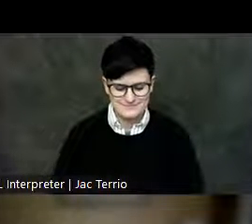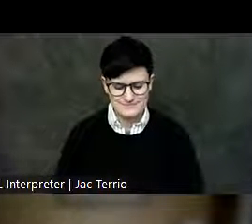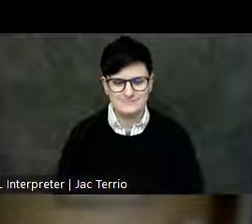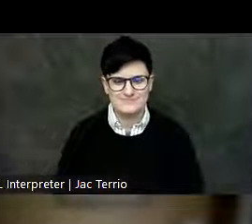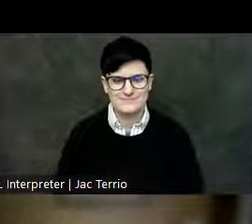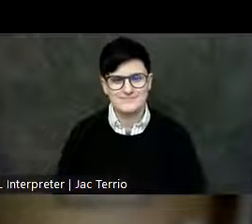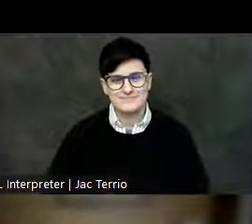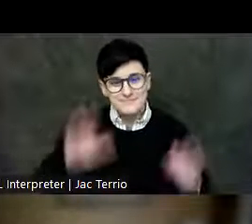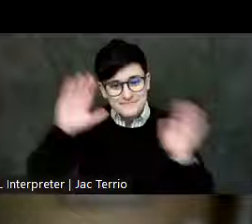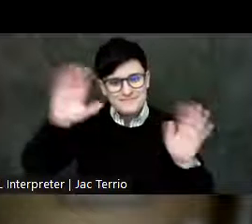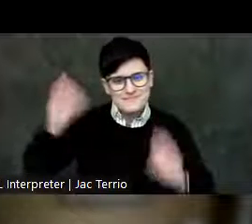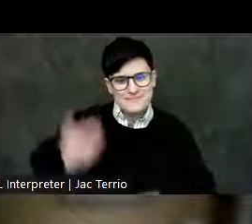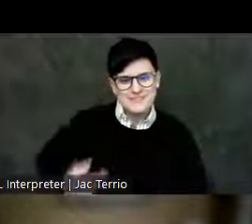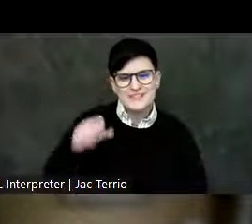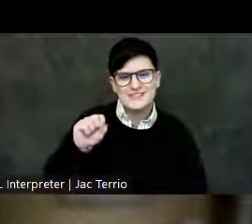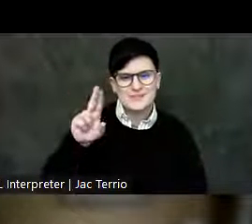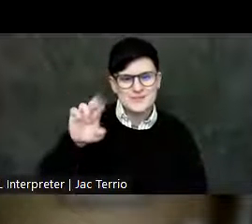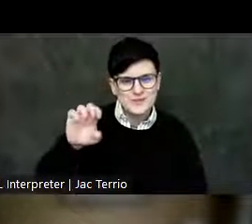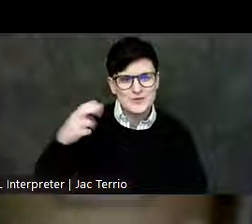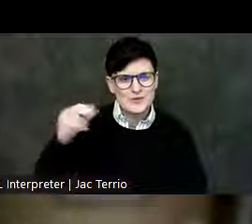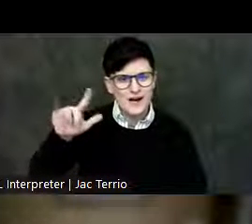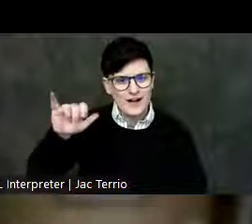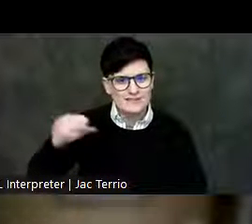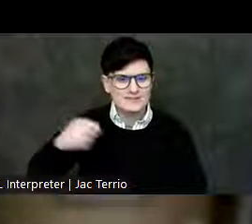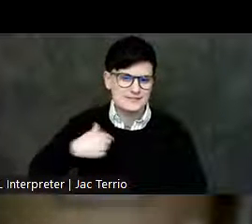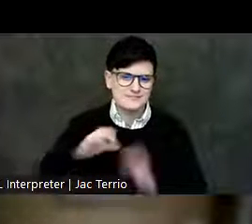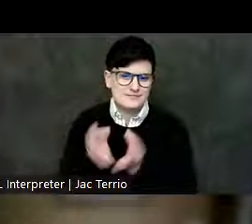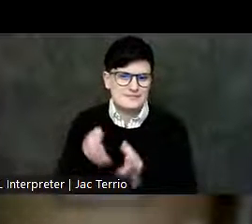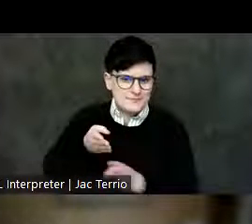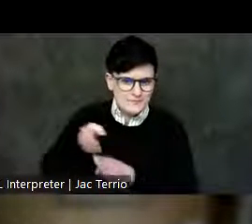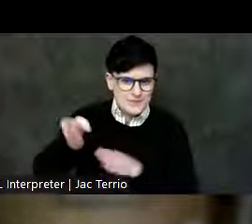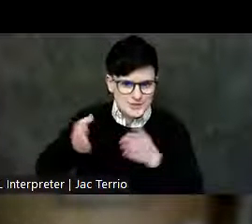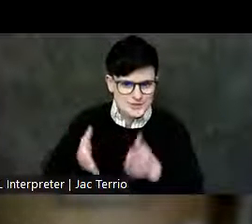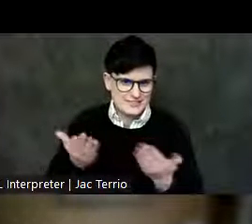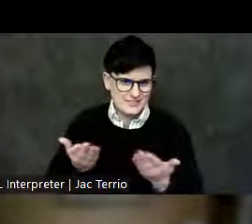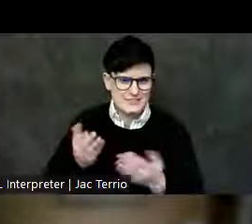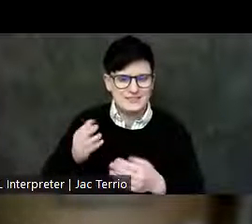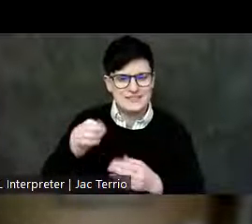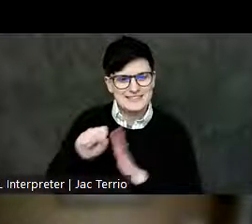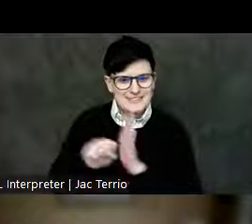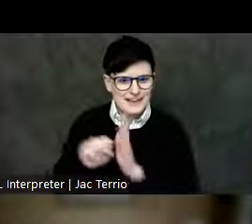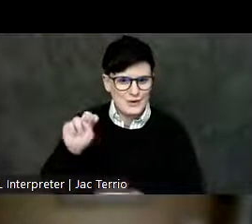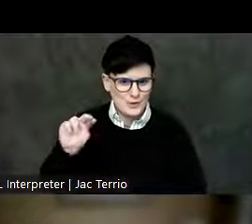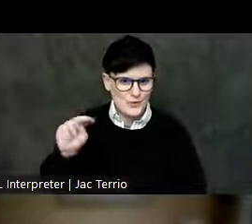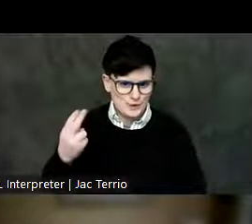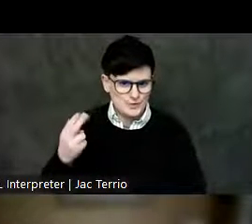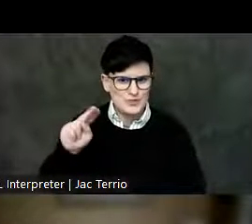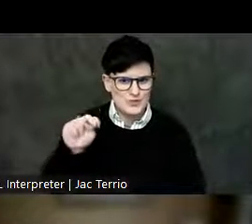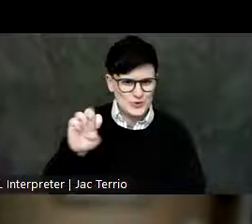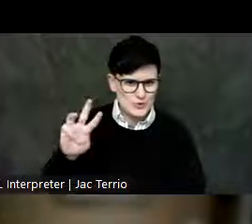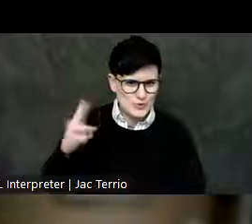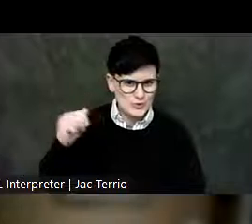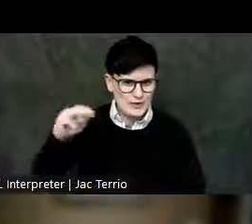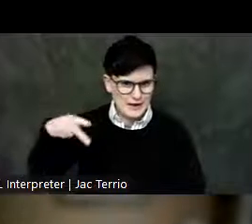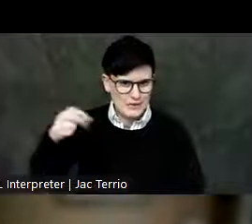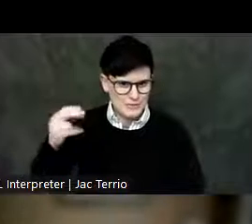So hi, I am Sue Hollis. I'm the family specialist from New Hampshire. And I developed this a couple of years